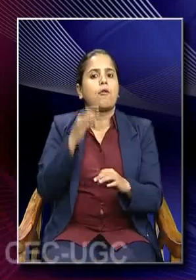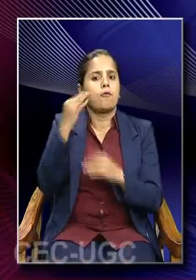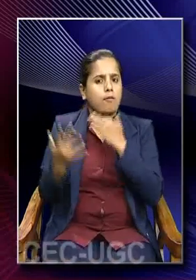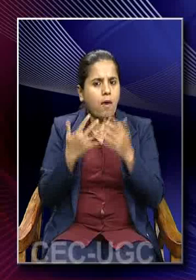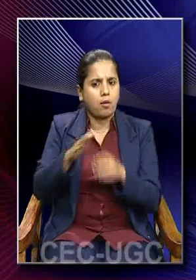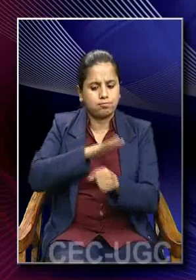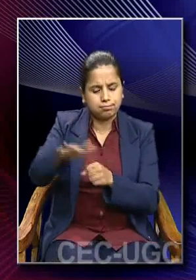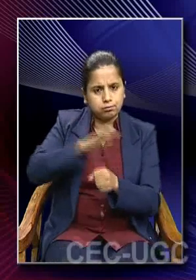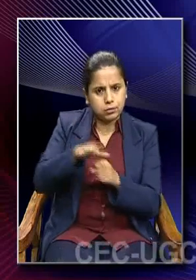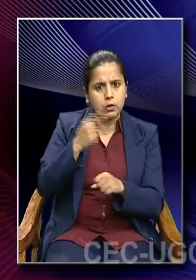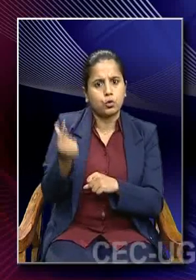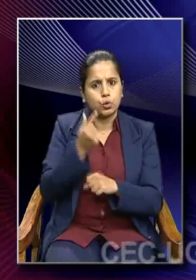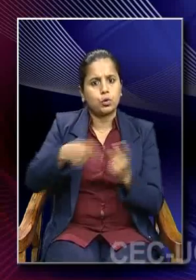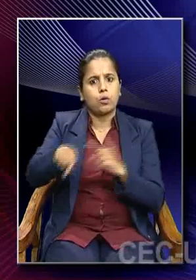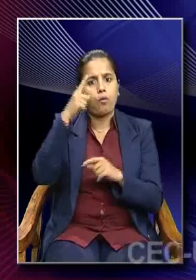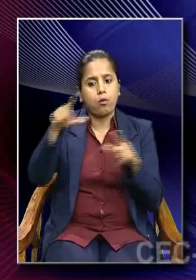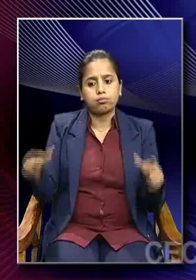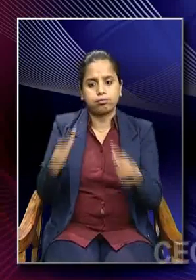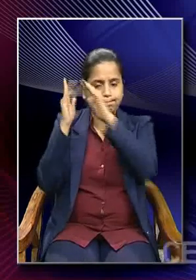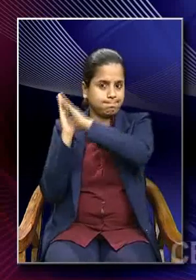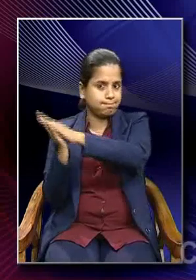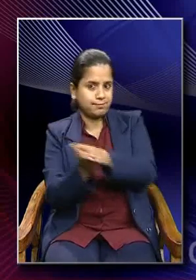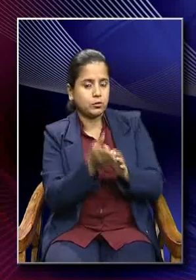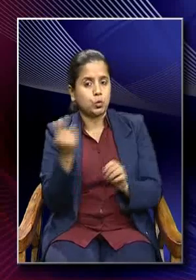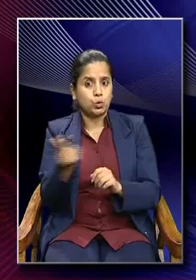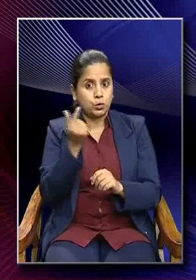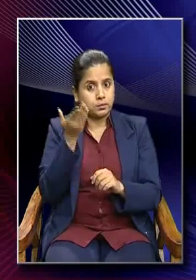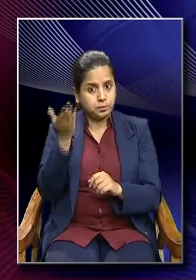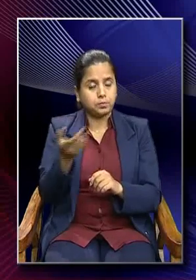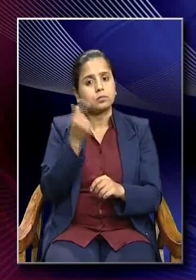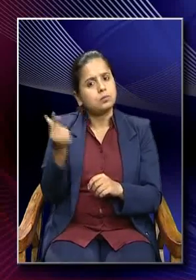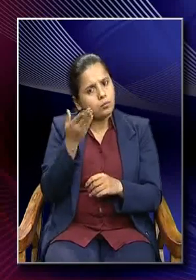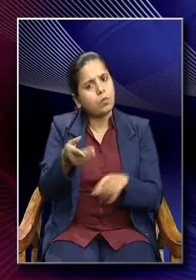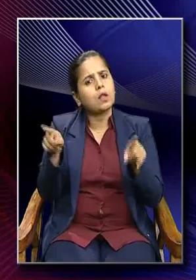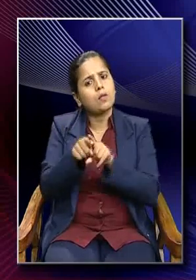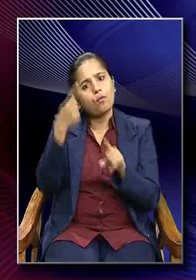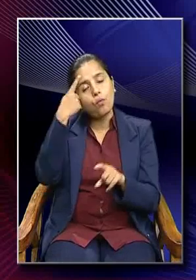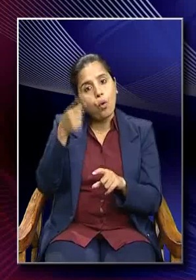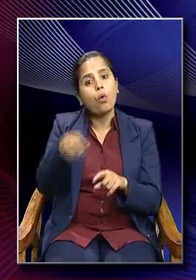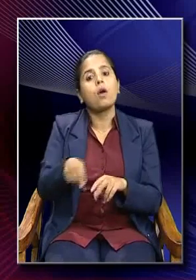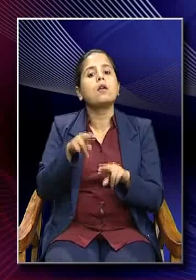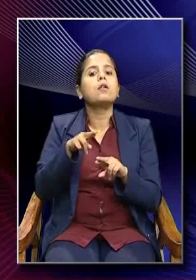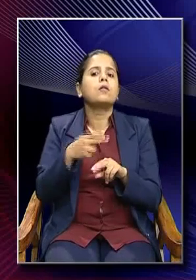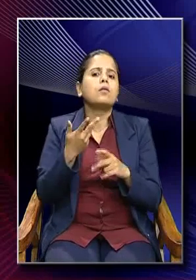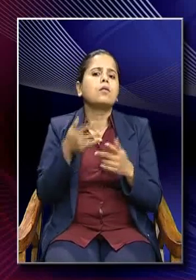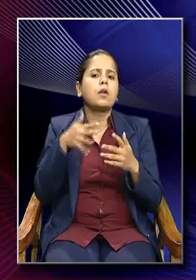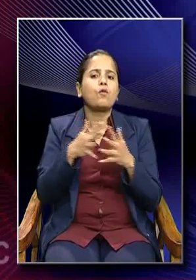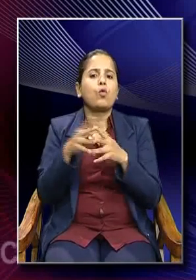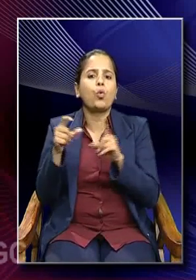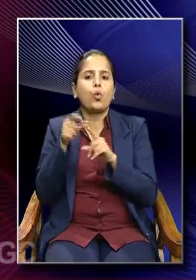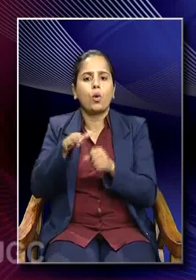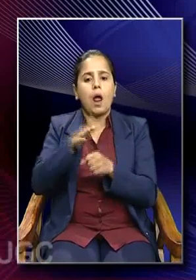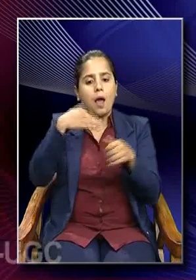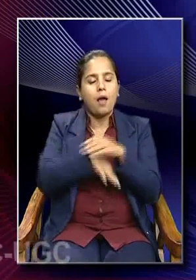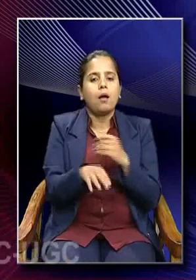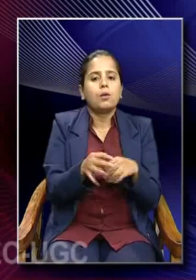cut from the community's forest, and it is also used, that wood is also used for indoor heating